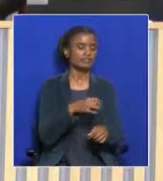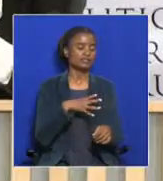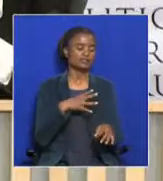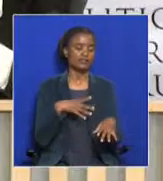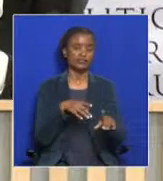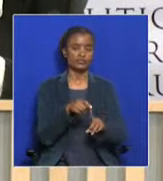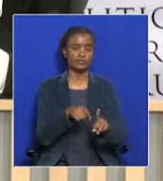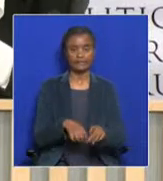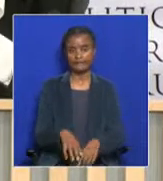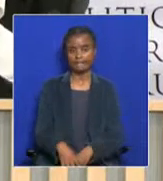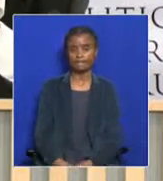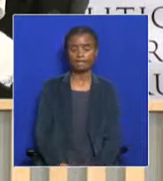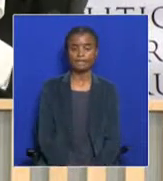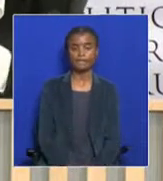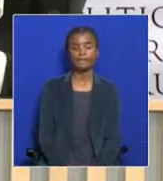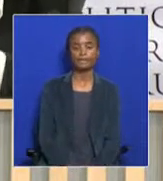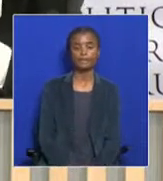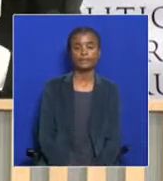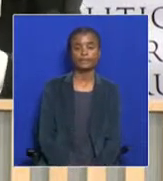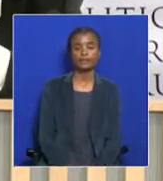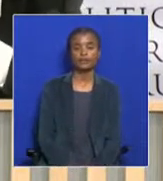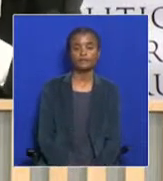If